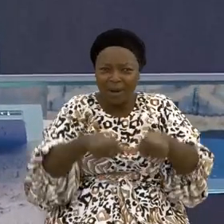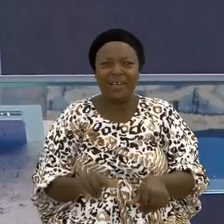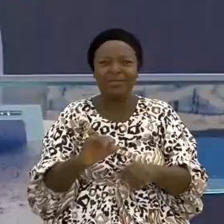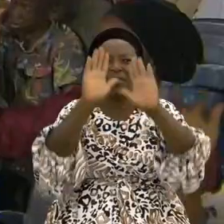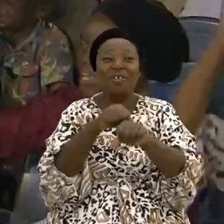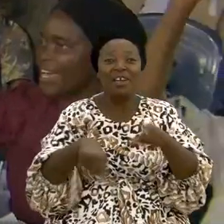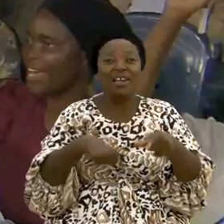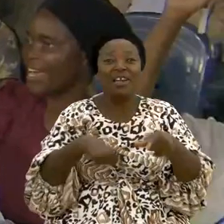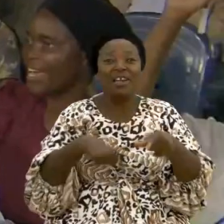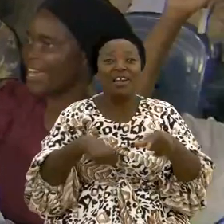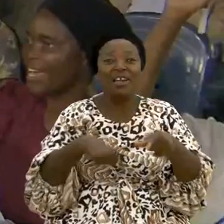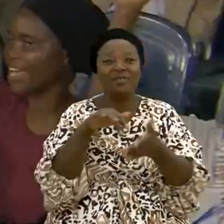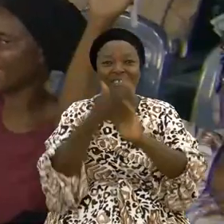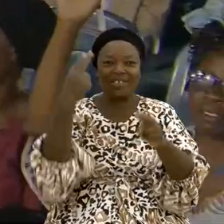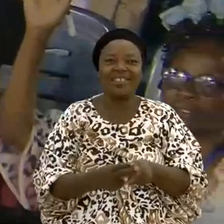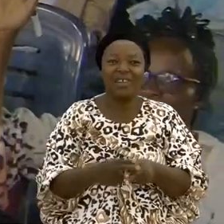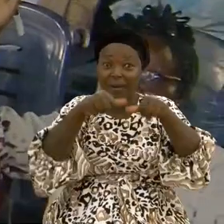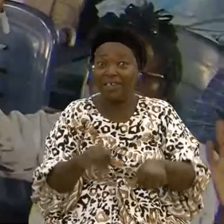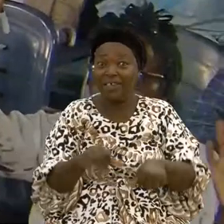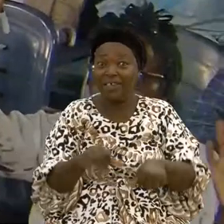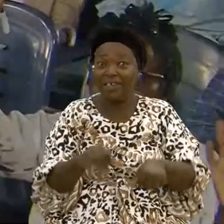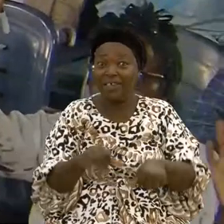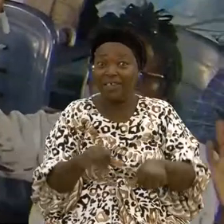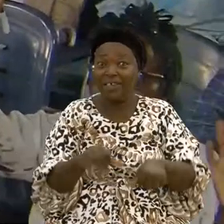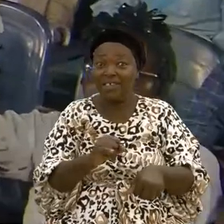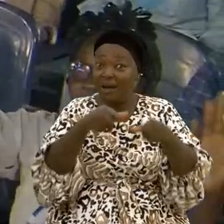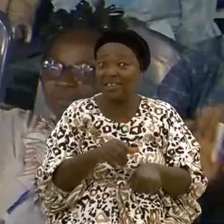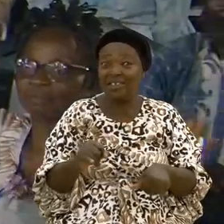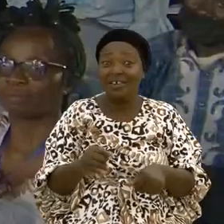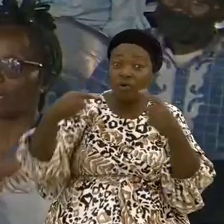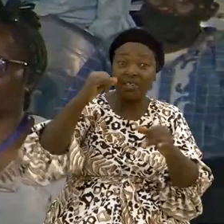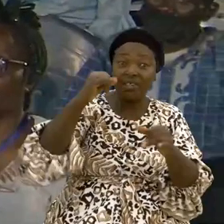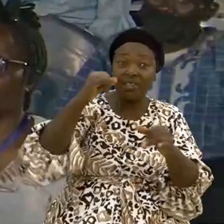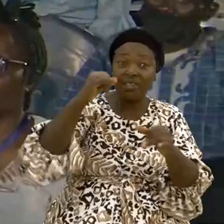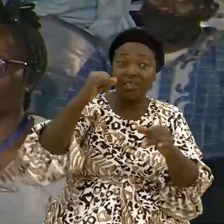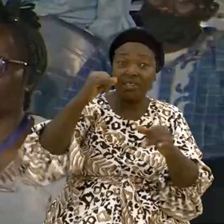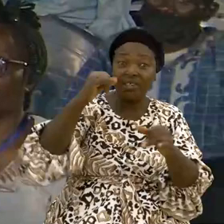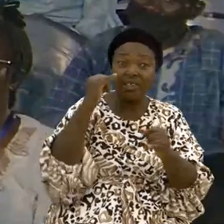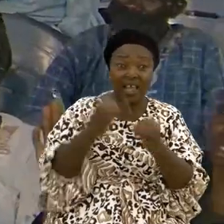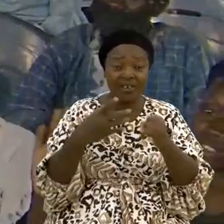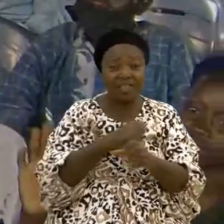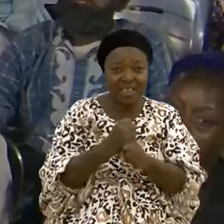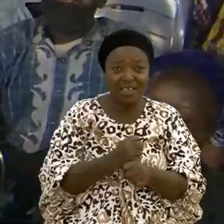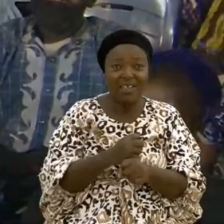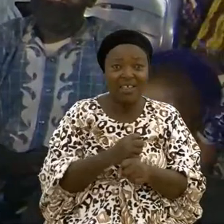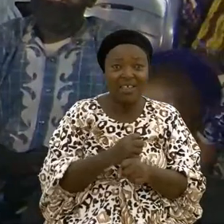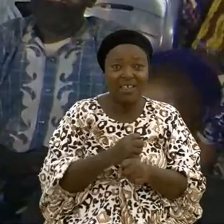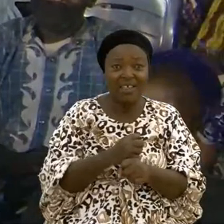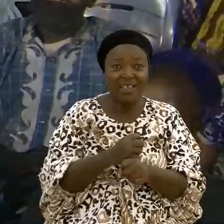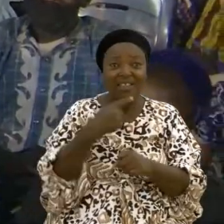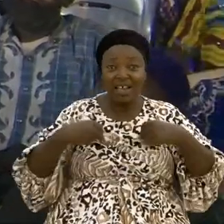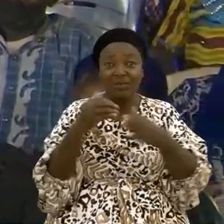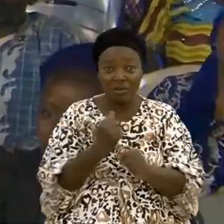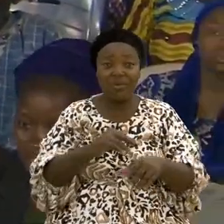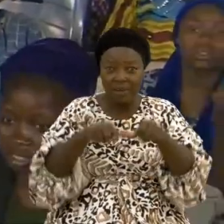your life in Jesus' name. Abiding, abiding till the end of the year. The healing you have got here